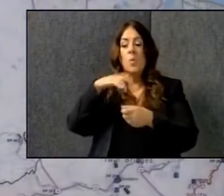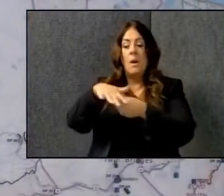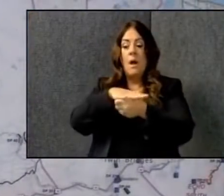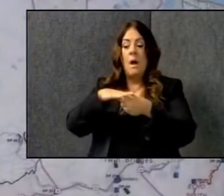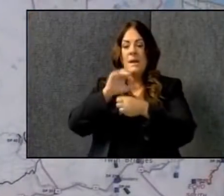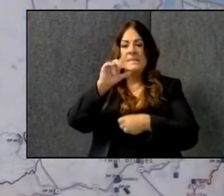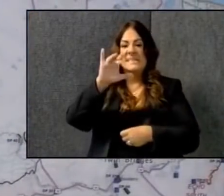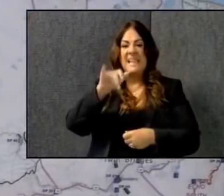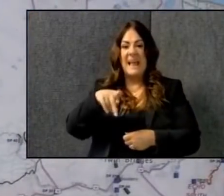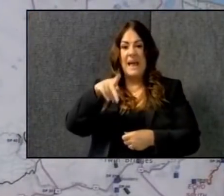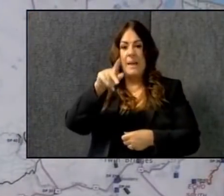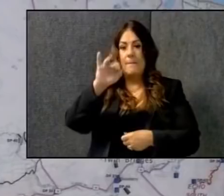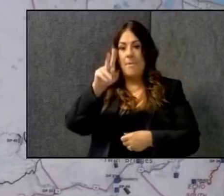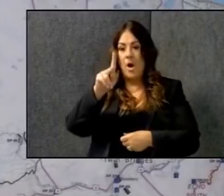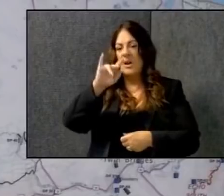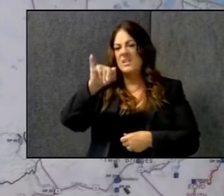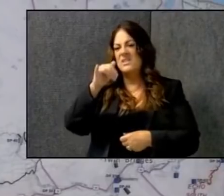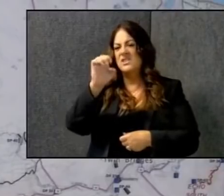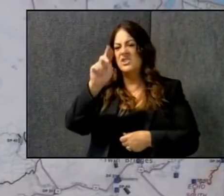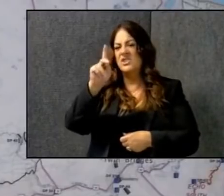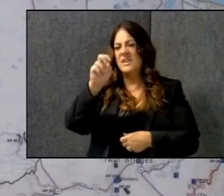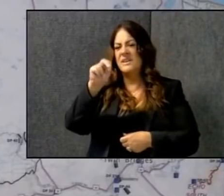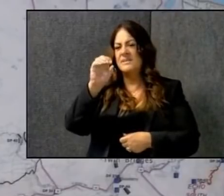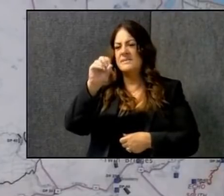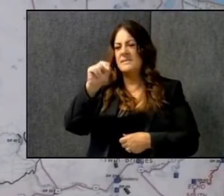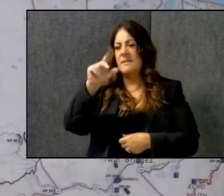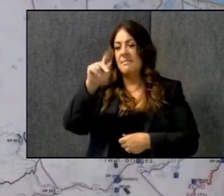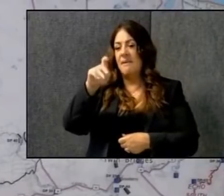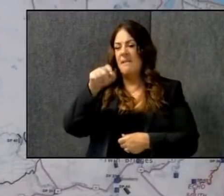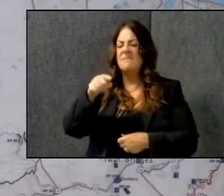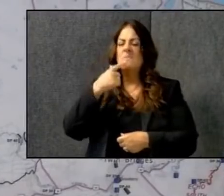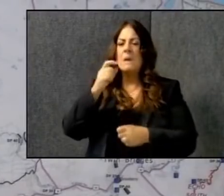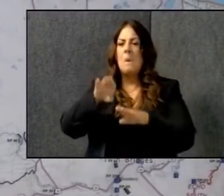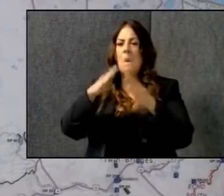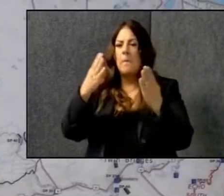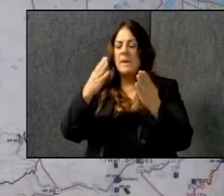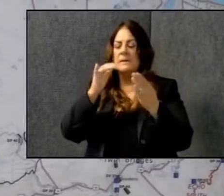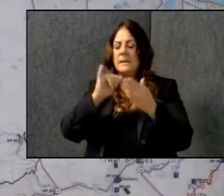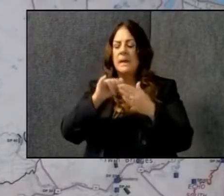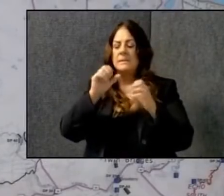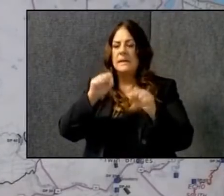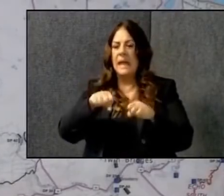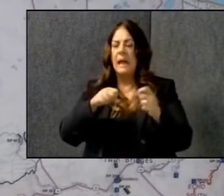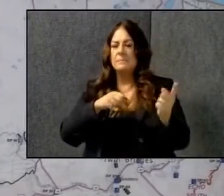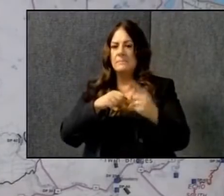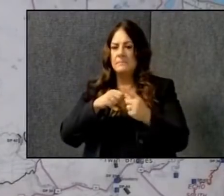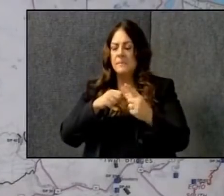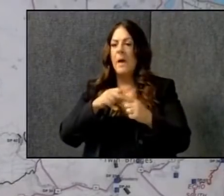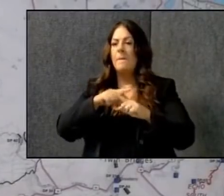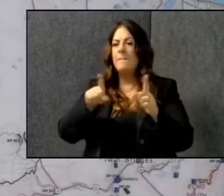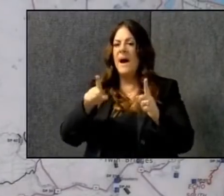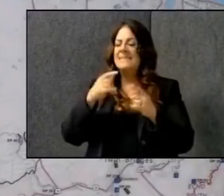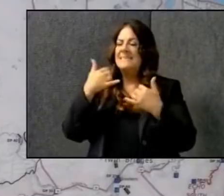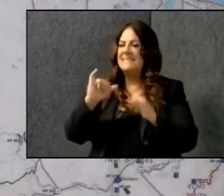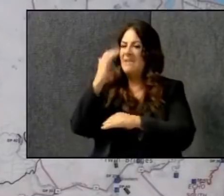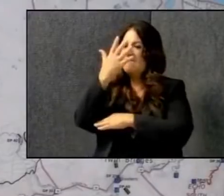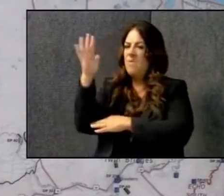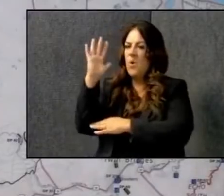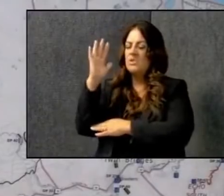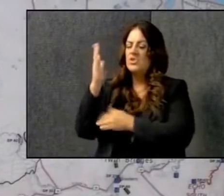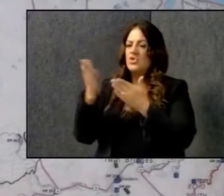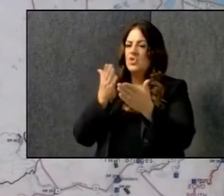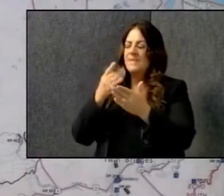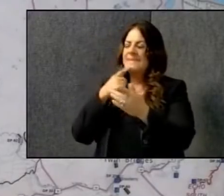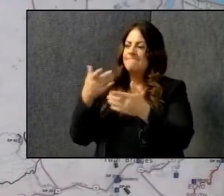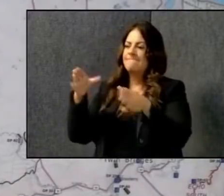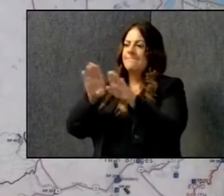Lake, Sly Park area. There's still a road closure for the Mormon Immigrant Trail. The Forest Service still has a closure due to